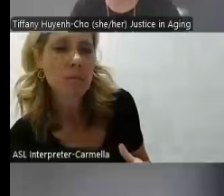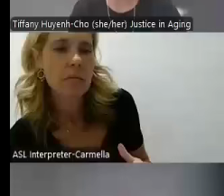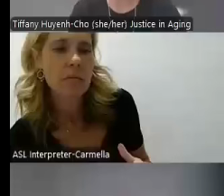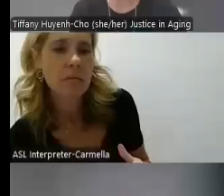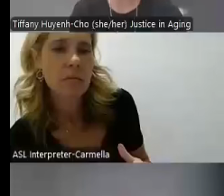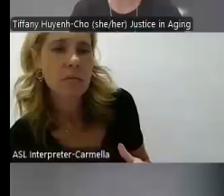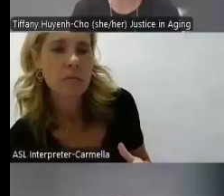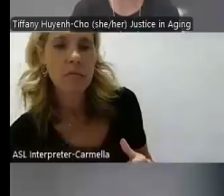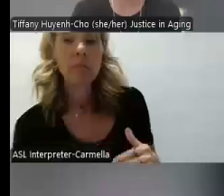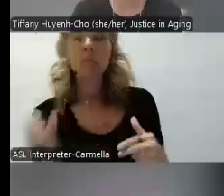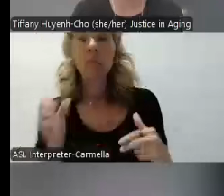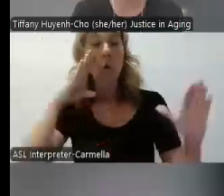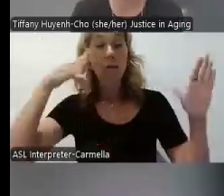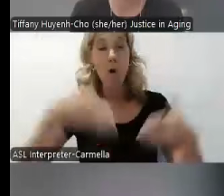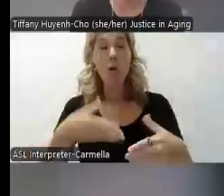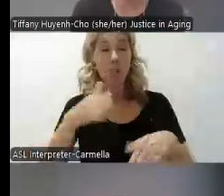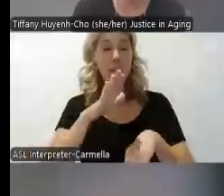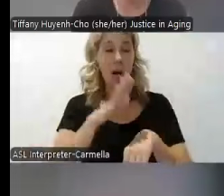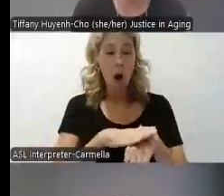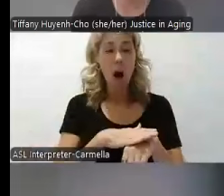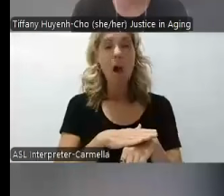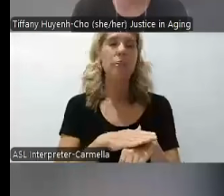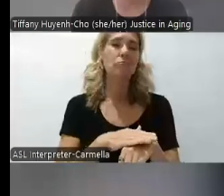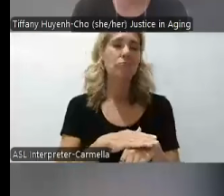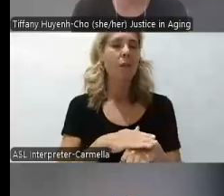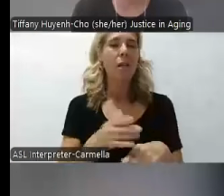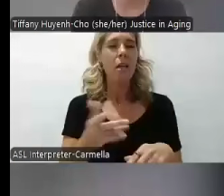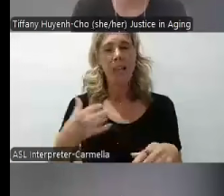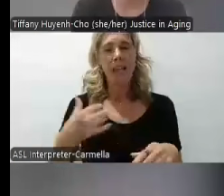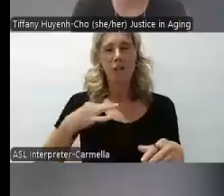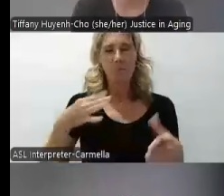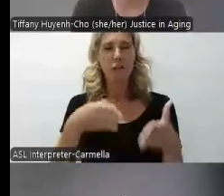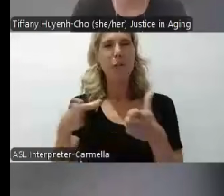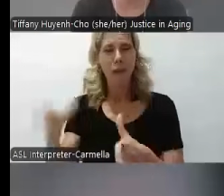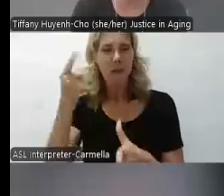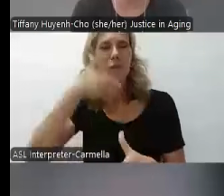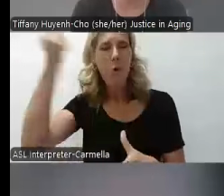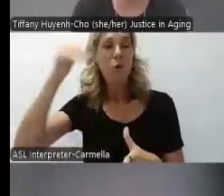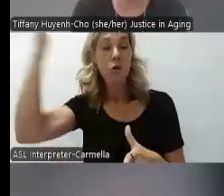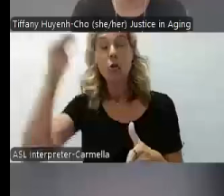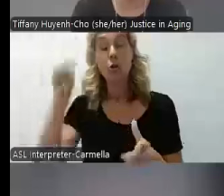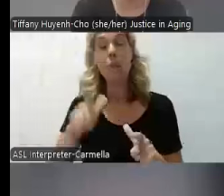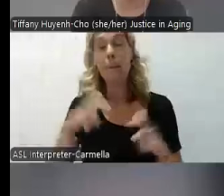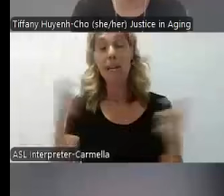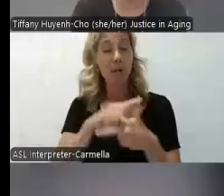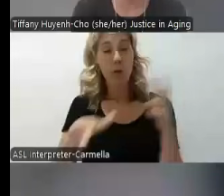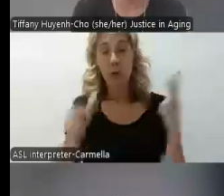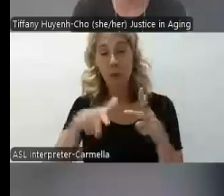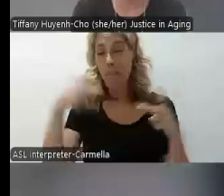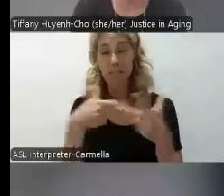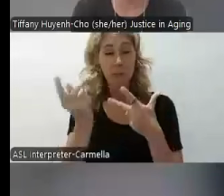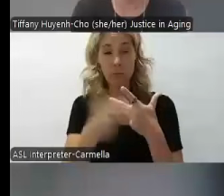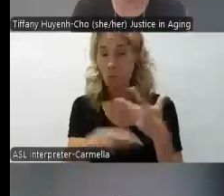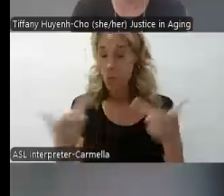So focusing on the major eligibility pathways for older adults, the 3 biggest Medicaid programs are